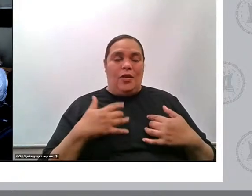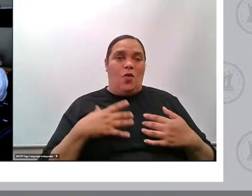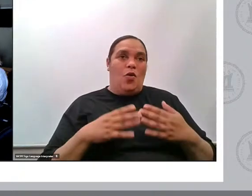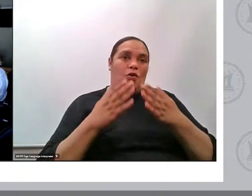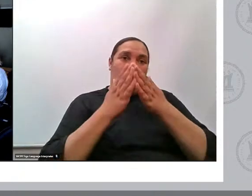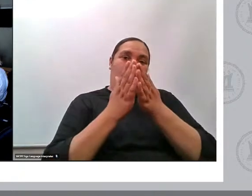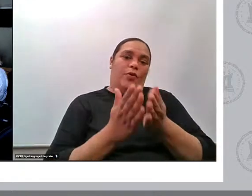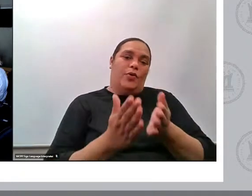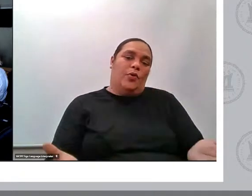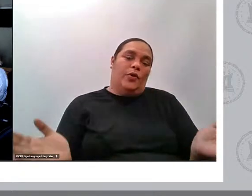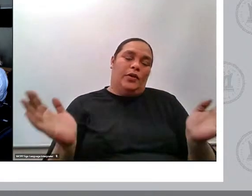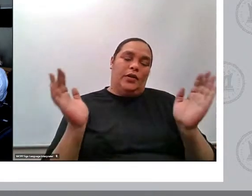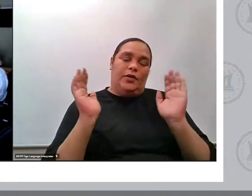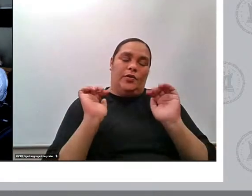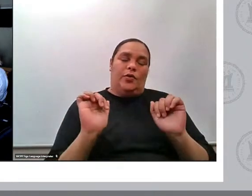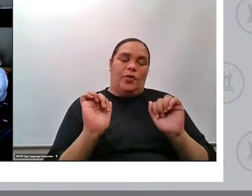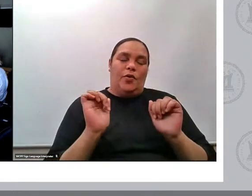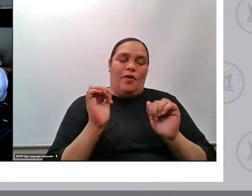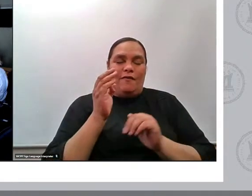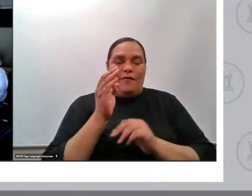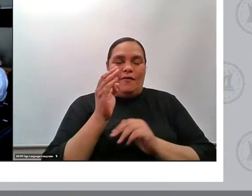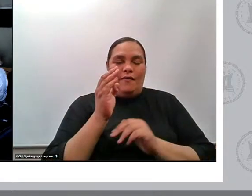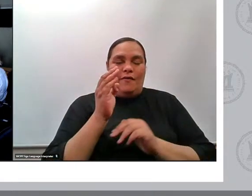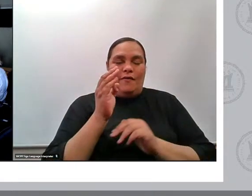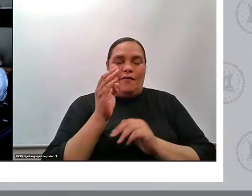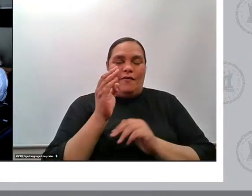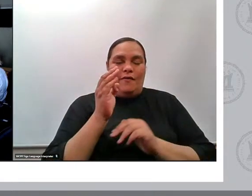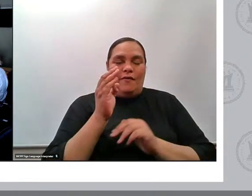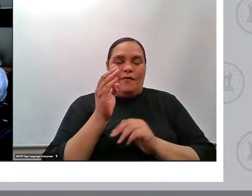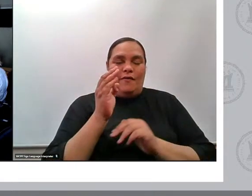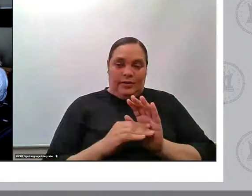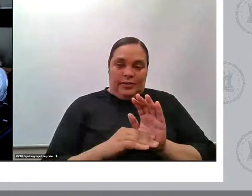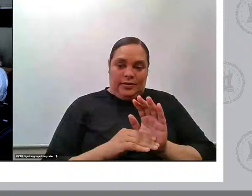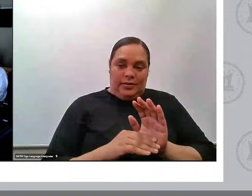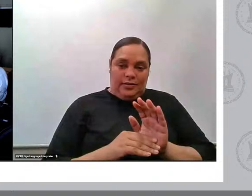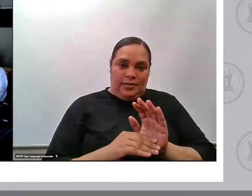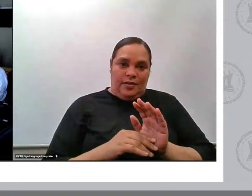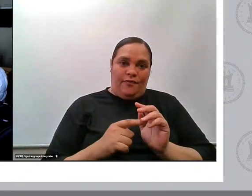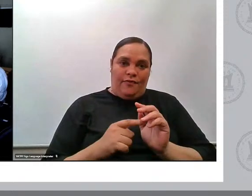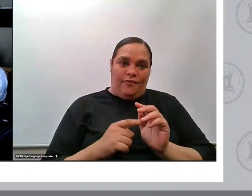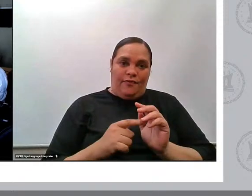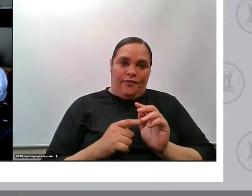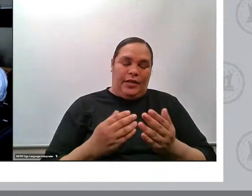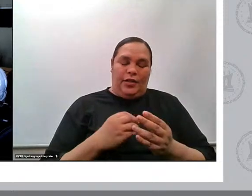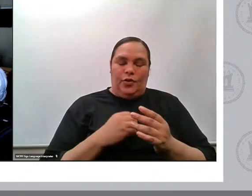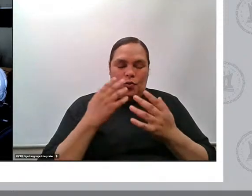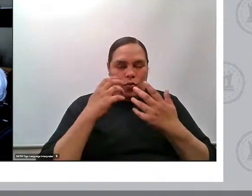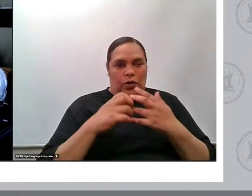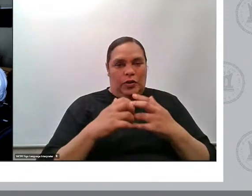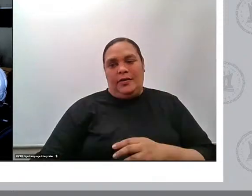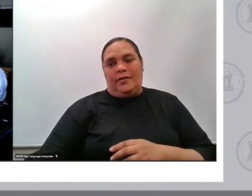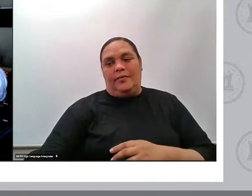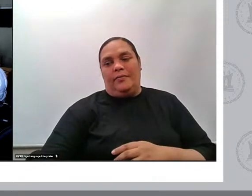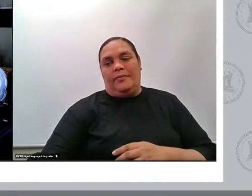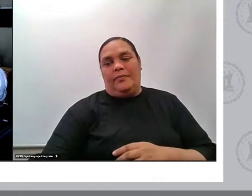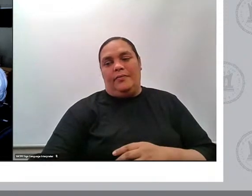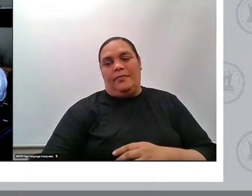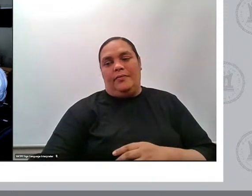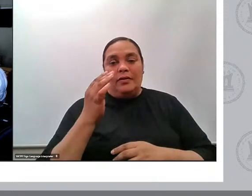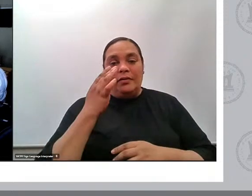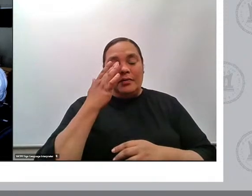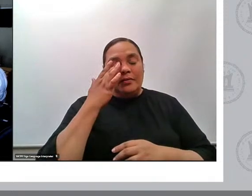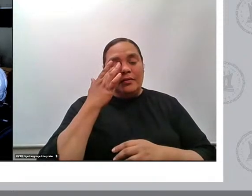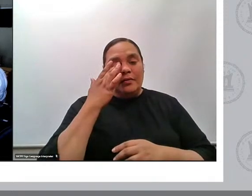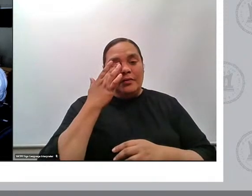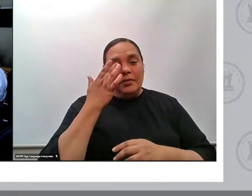broaden the future list of applicants to consider. But if I could just get first, in